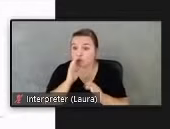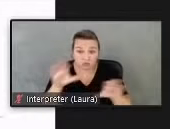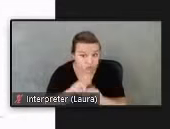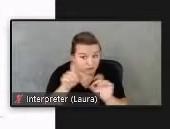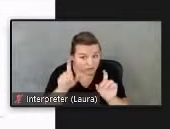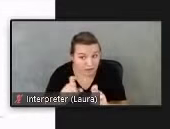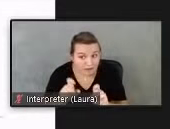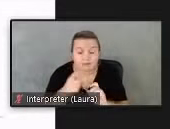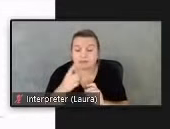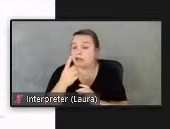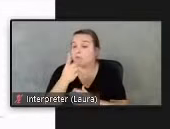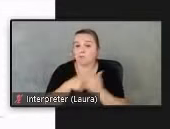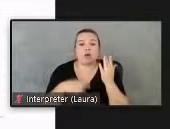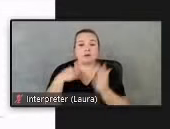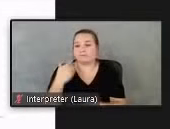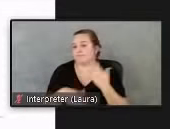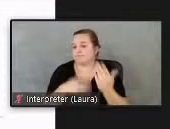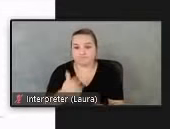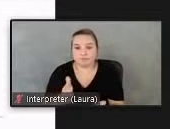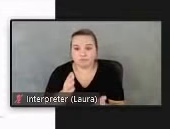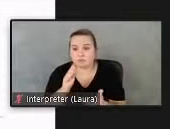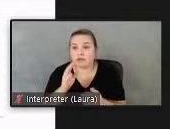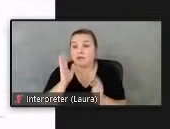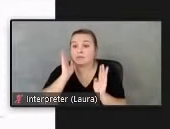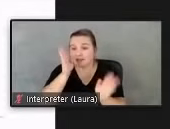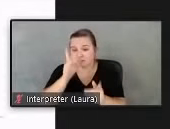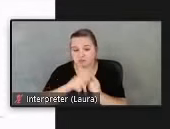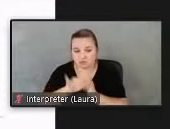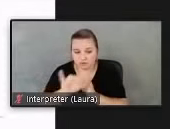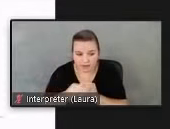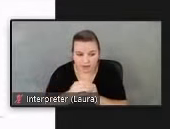on, and just pay attention to this.